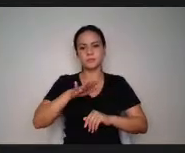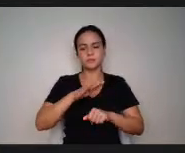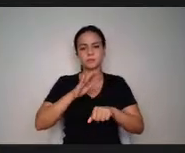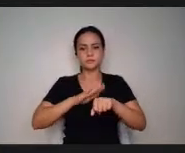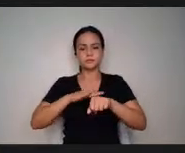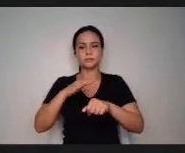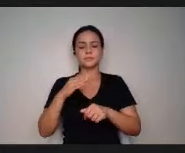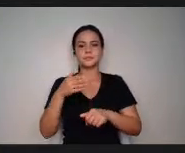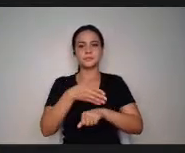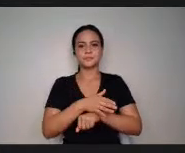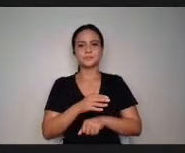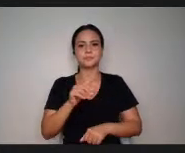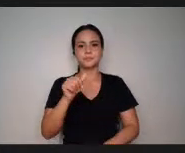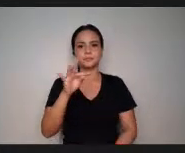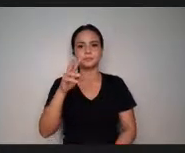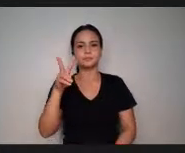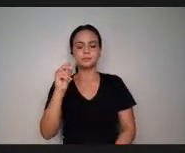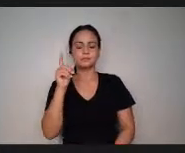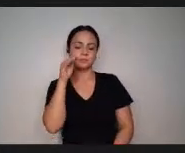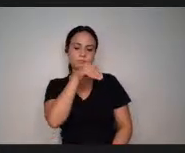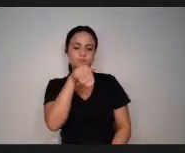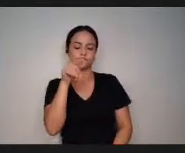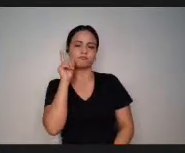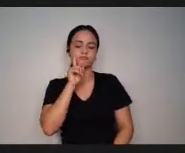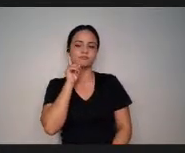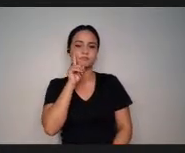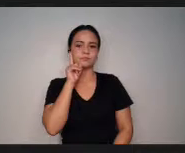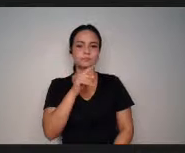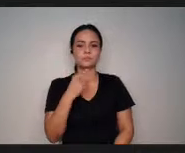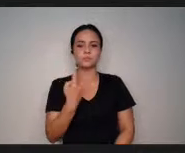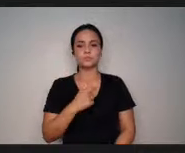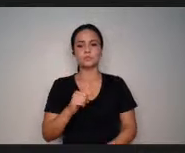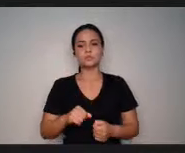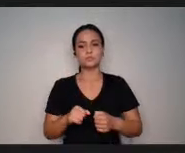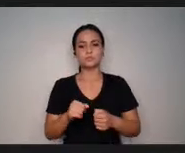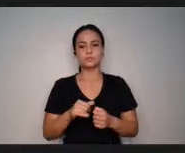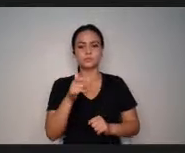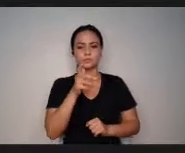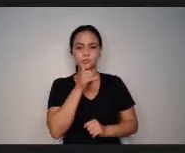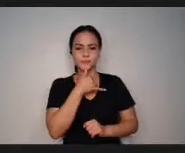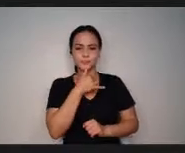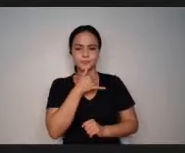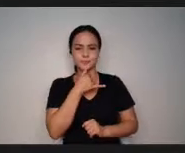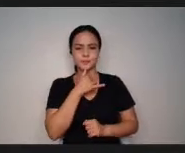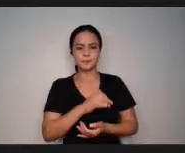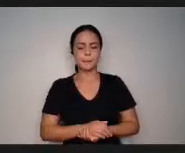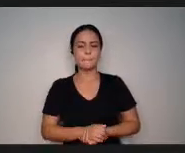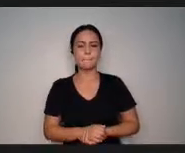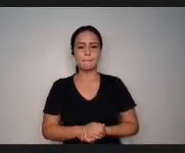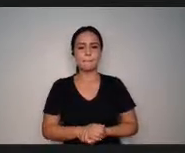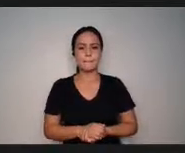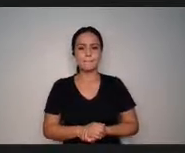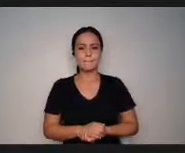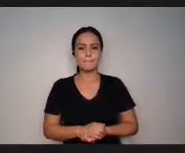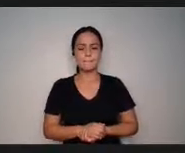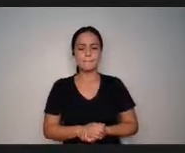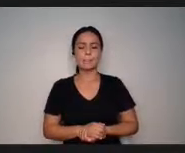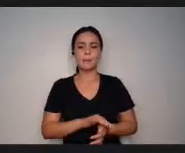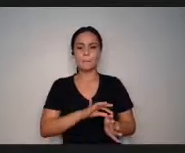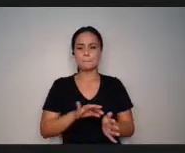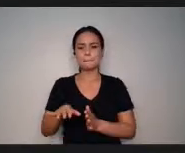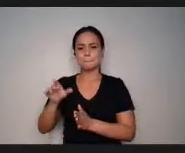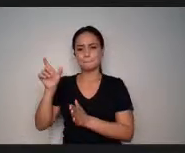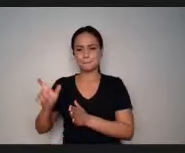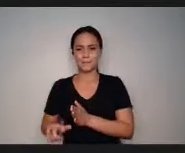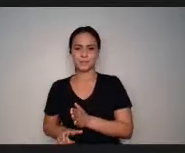We know, unfortunately, that many of these, this mortality is affected by